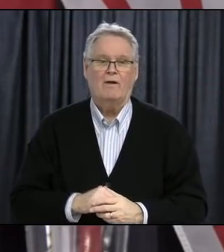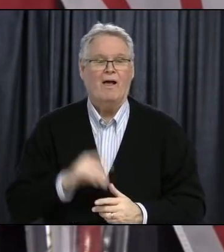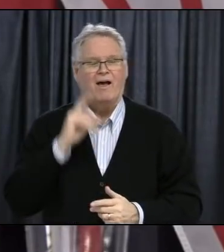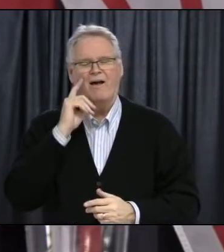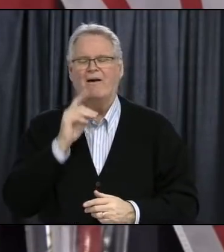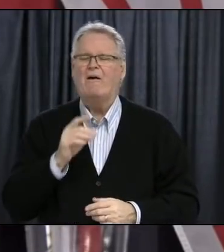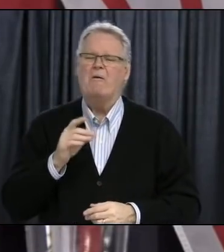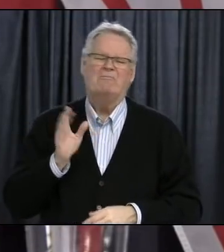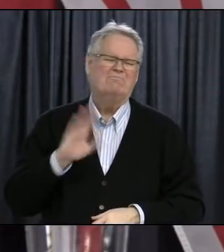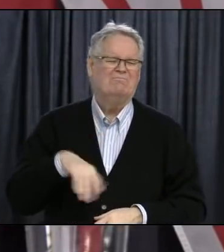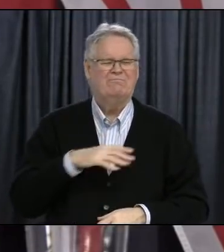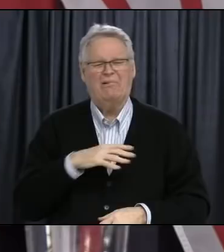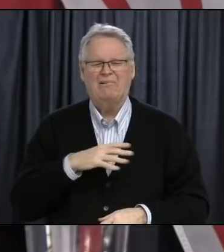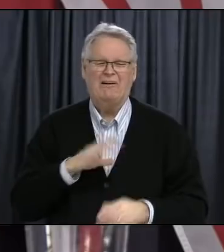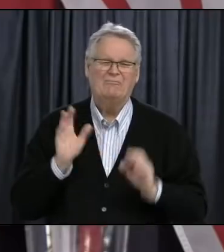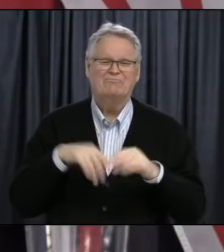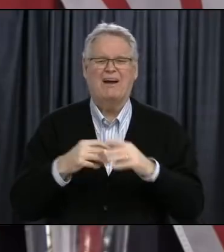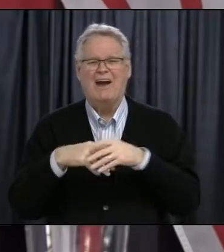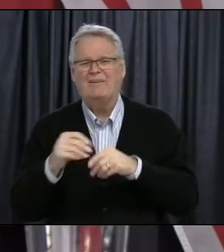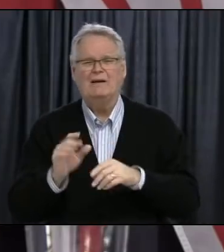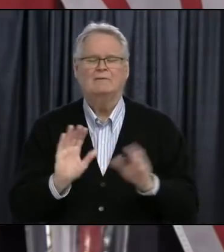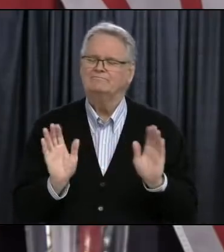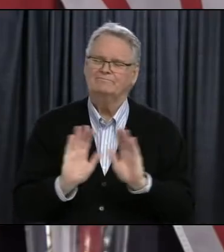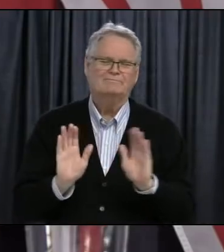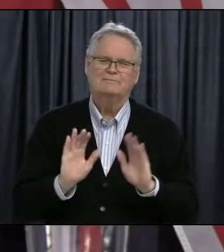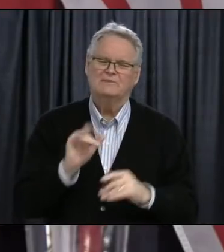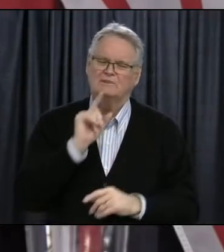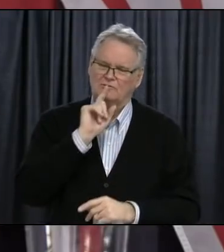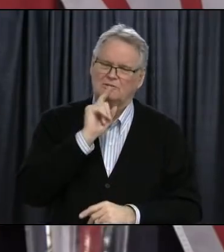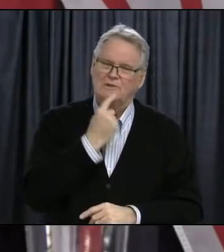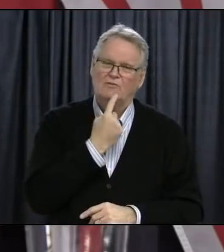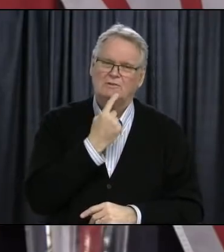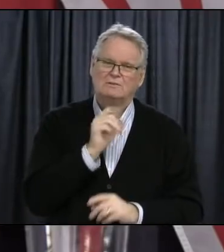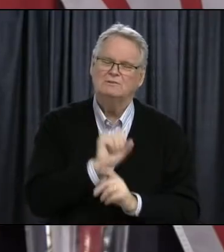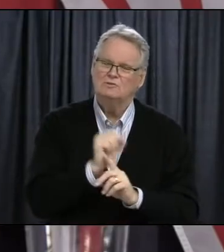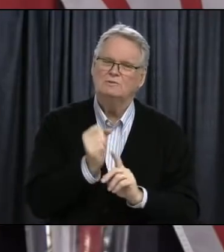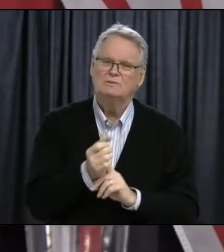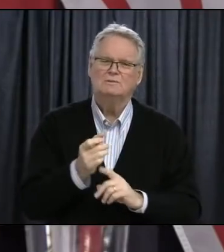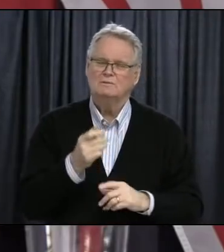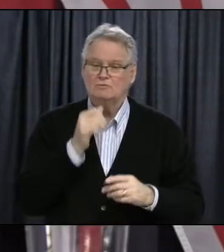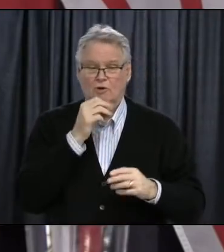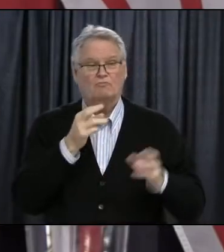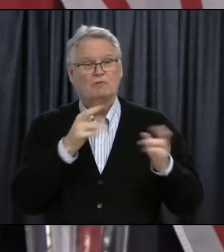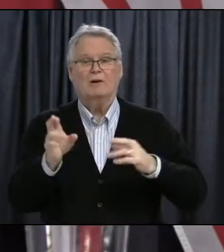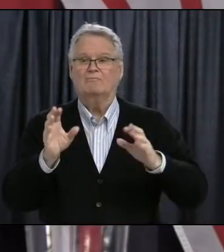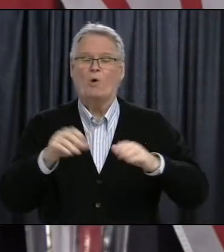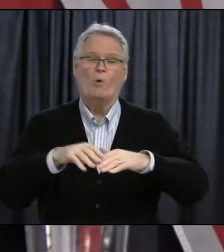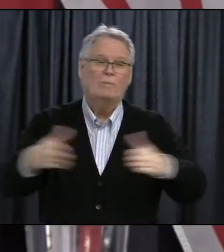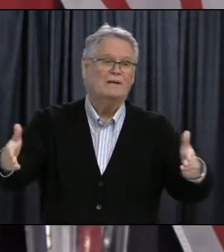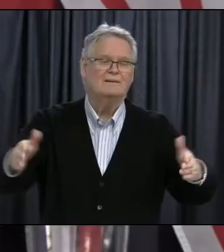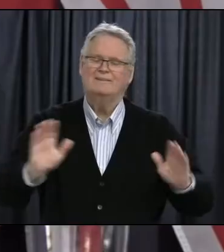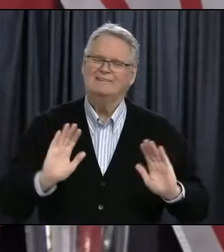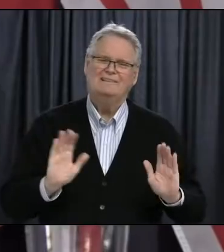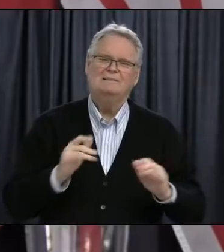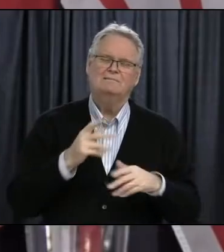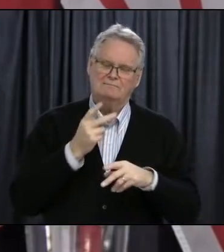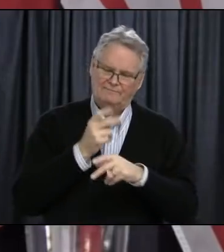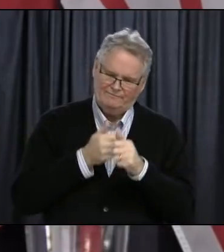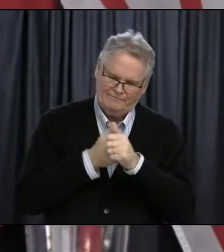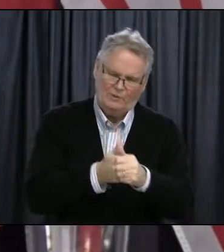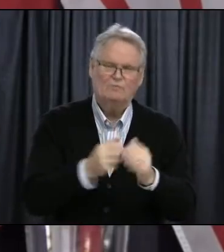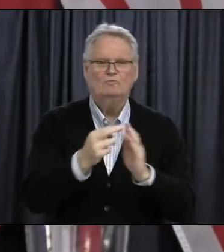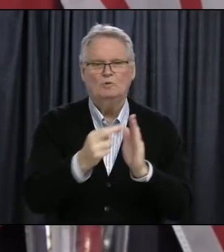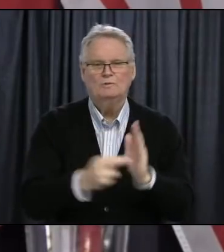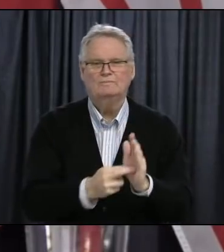time. It's not okay to get together again just yet. Wash your hands frequently. Make sure you wear a mask and wear it